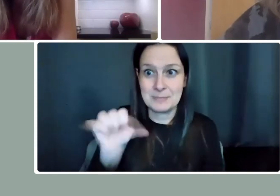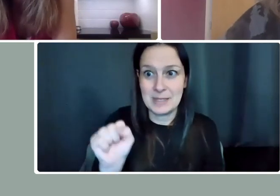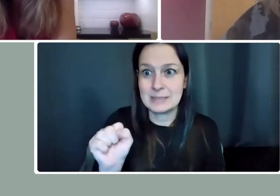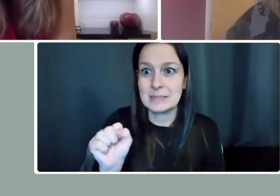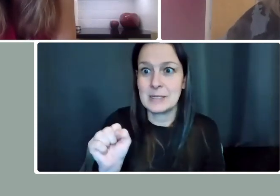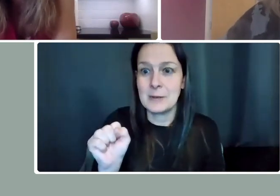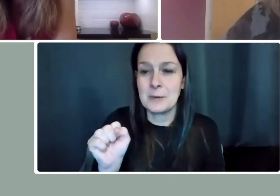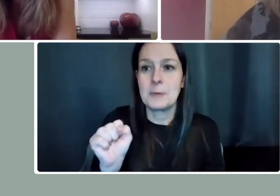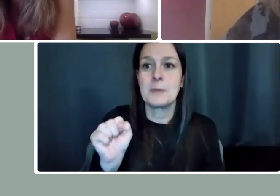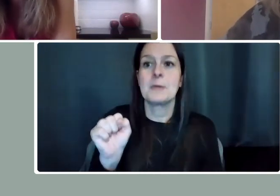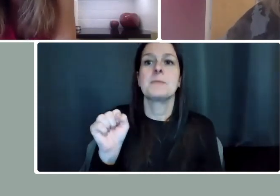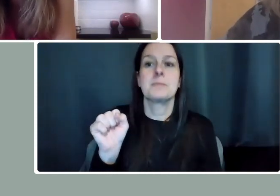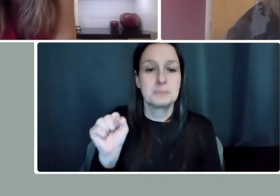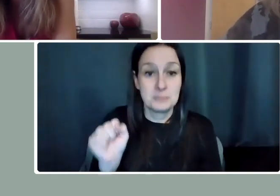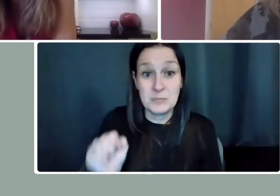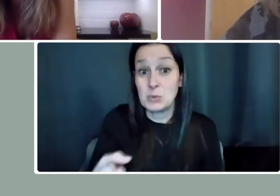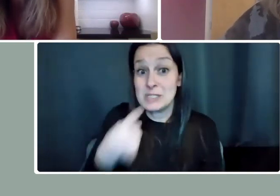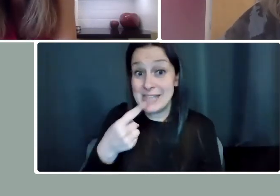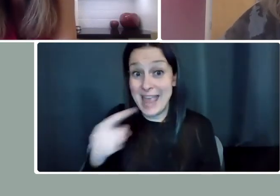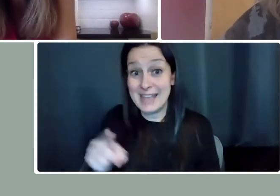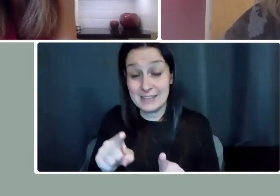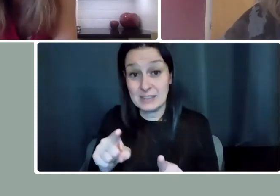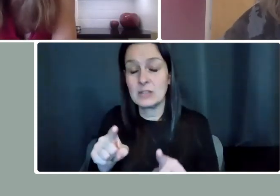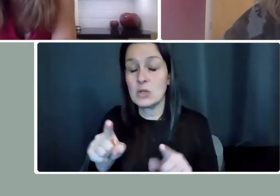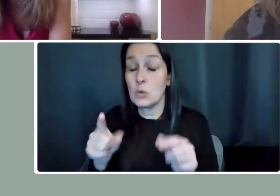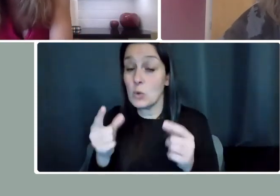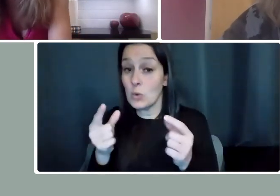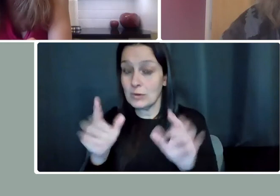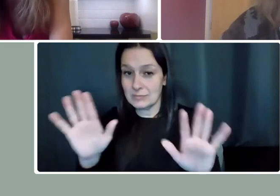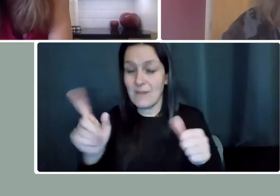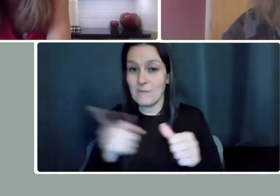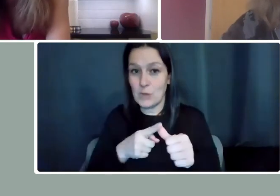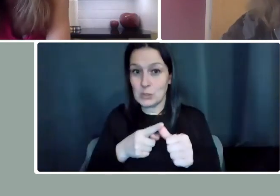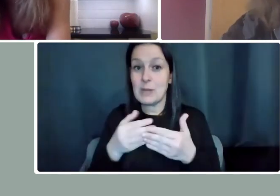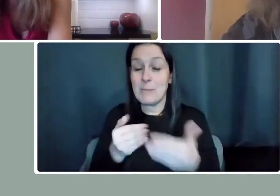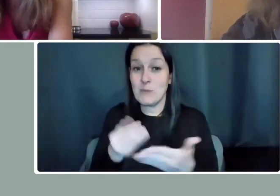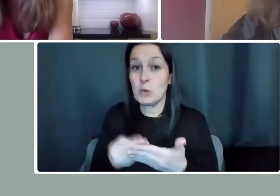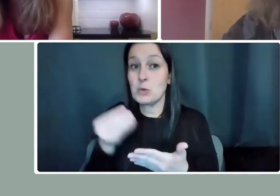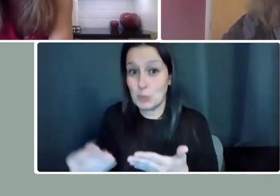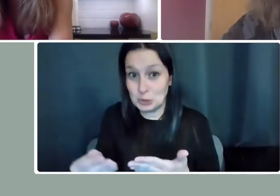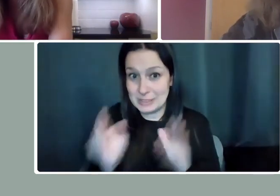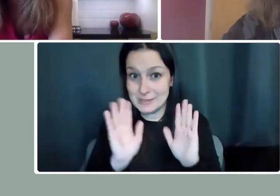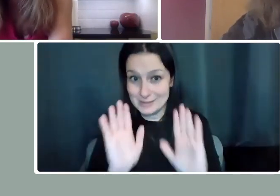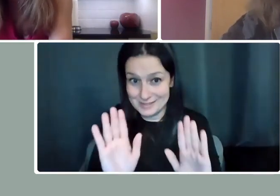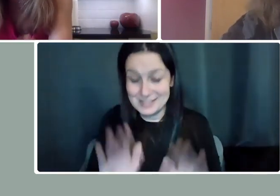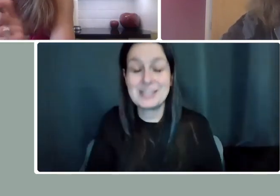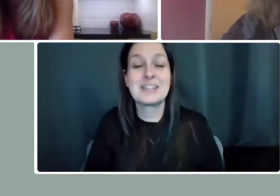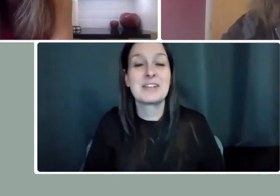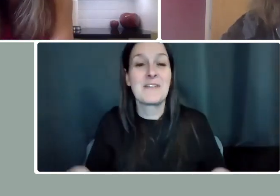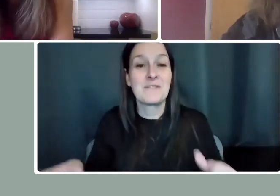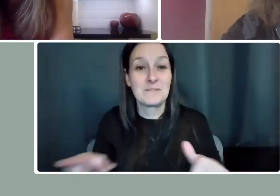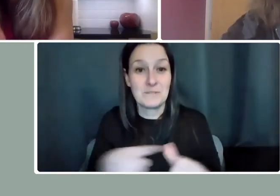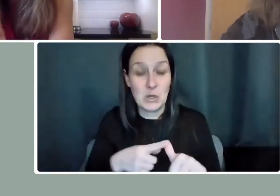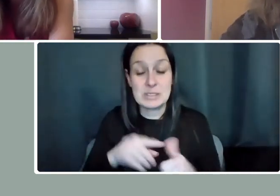So in order to take it as a supplement, you would first, before you hit purchase now, you would need to